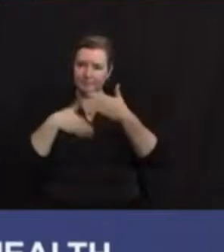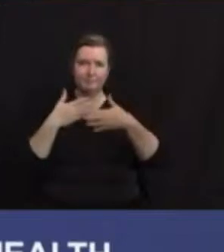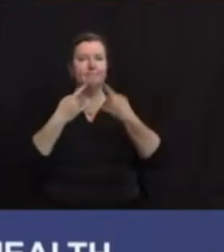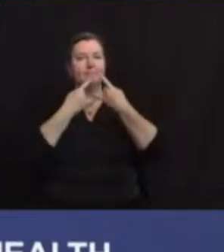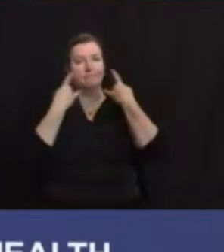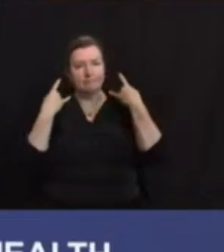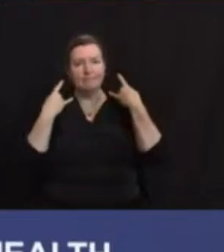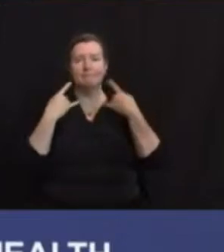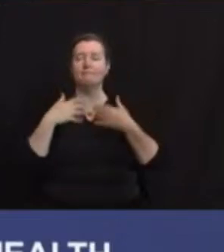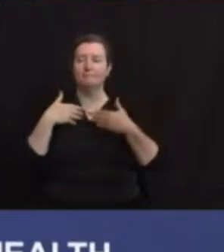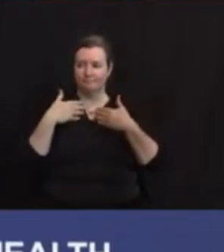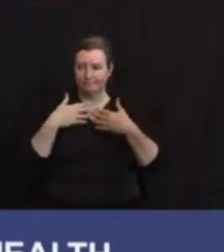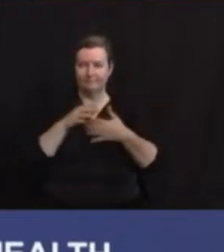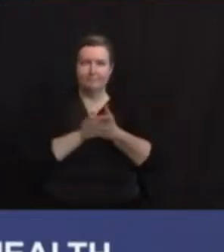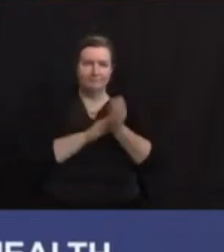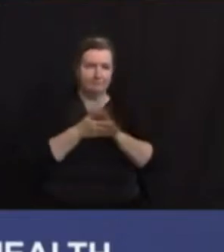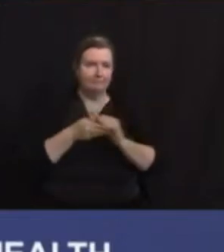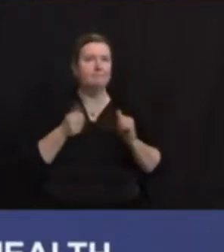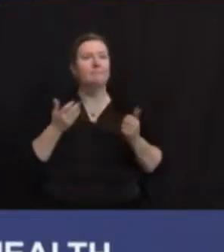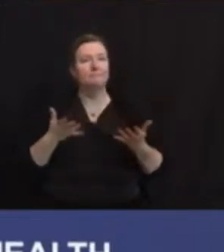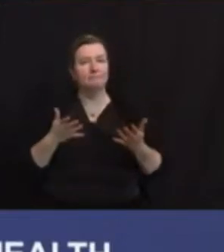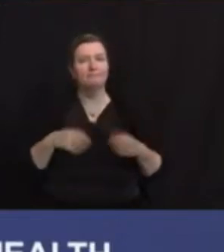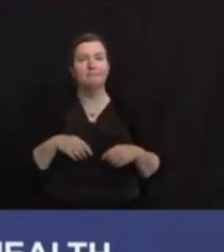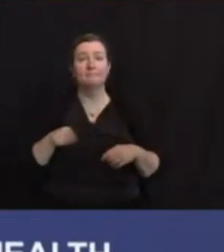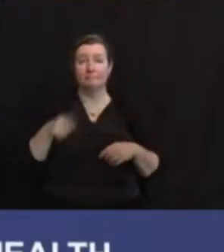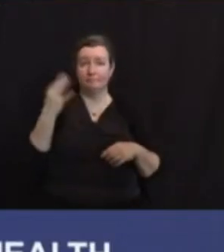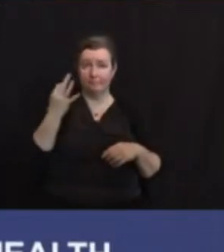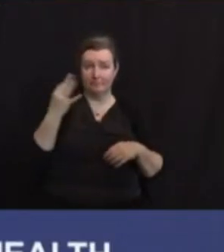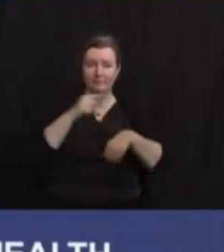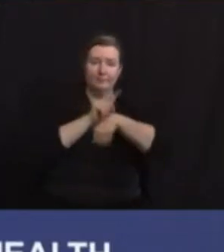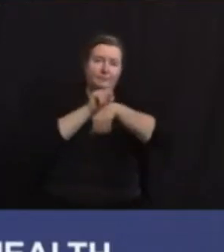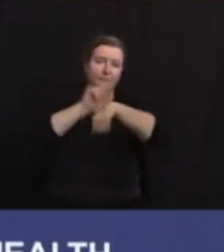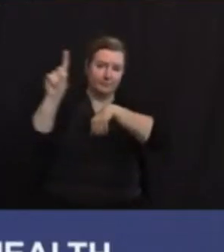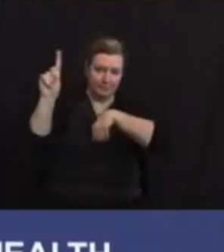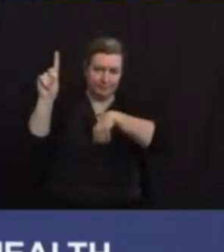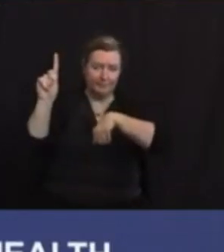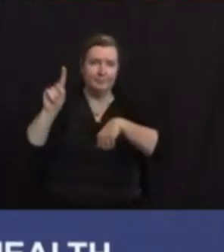unless you hear otherwise, Friday at 1 o'clock. And please especially